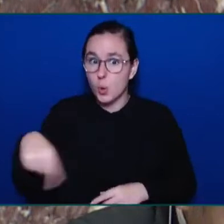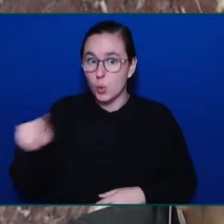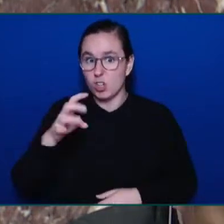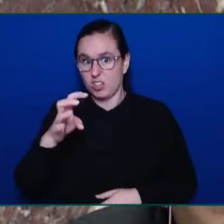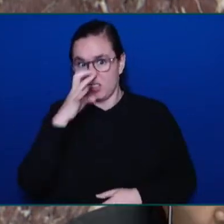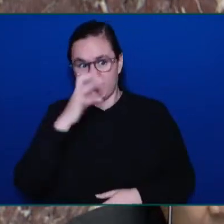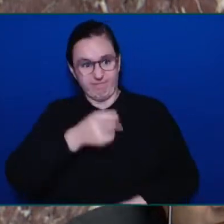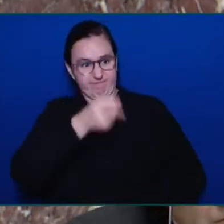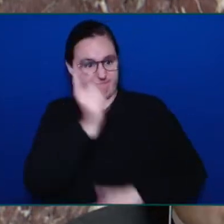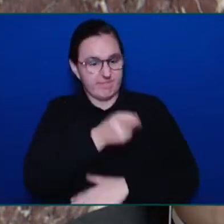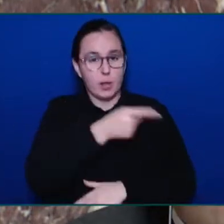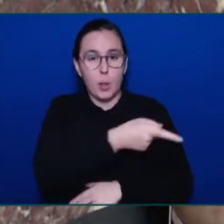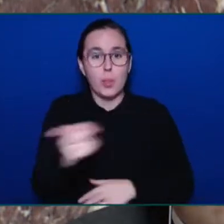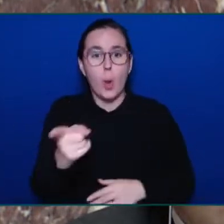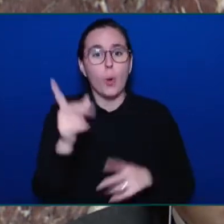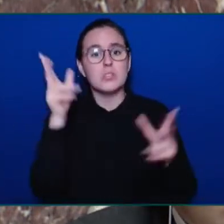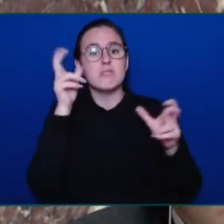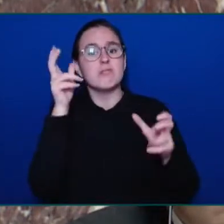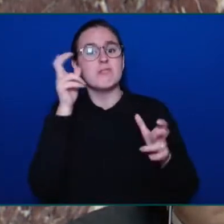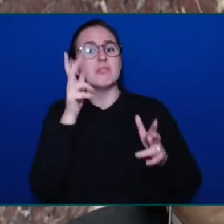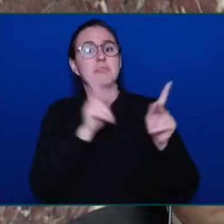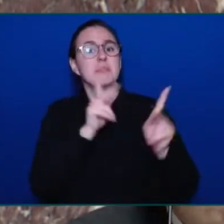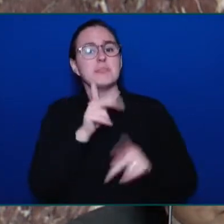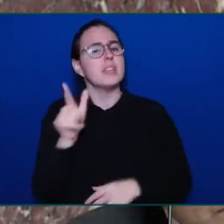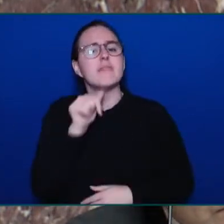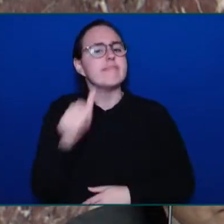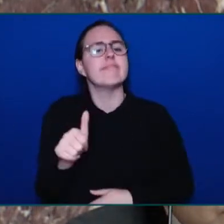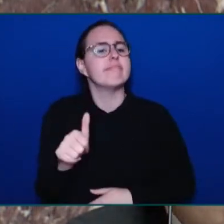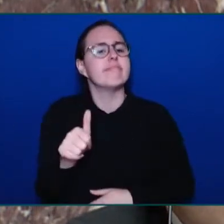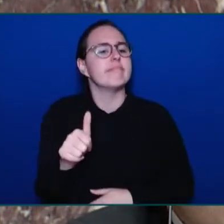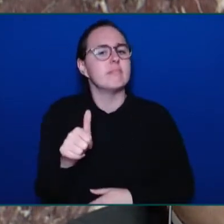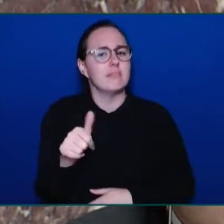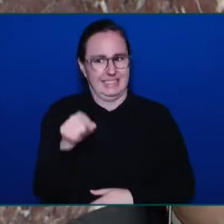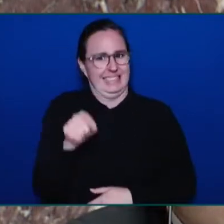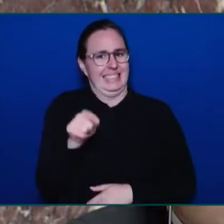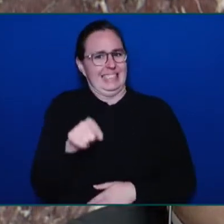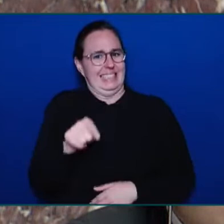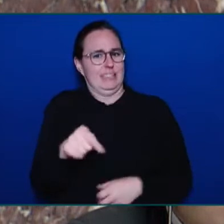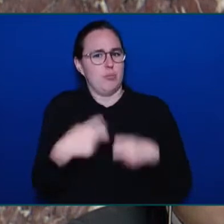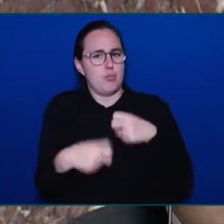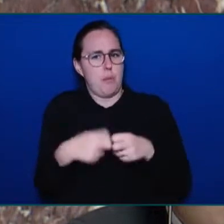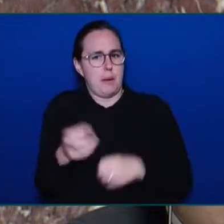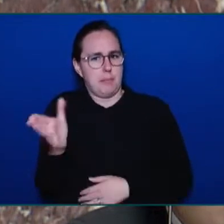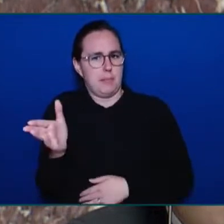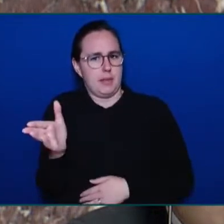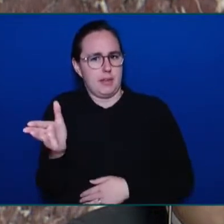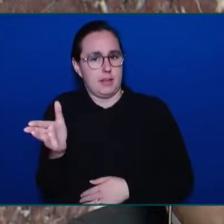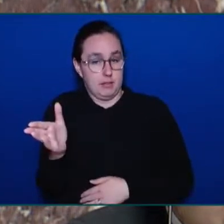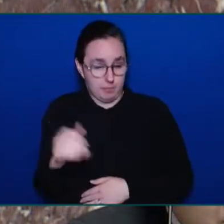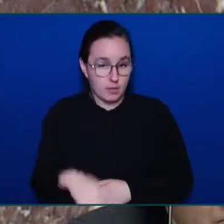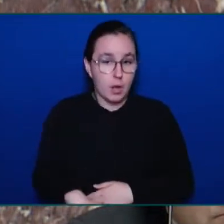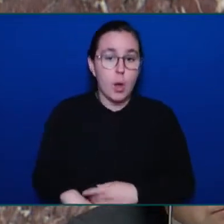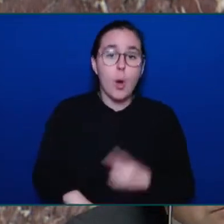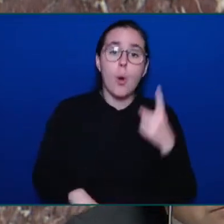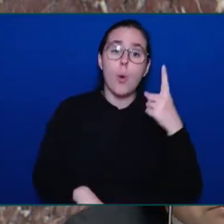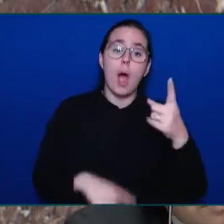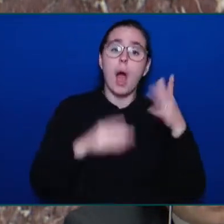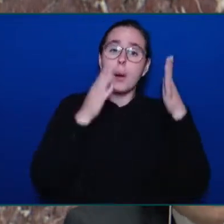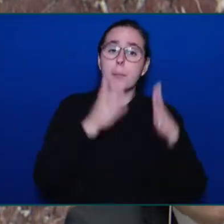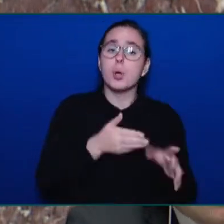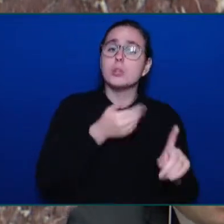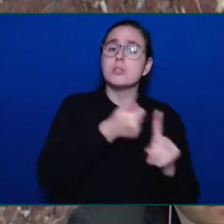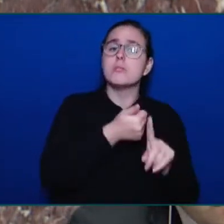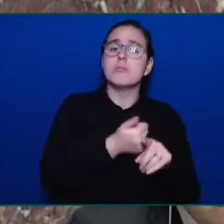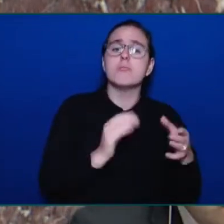because he's speaking up as well. Here's what he had to say. You go down Columbia Street and Hastings, and people are